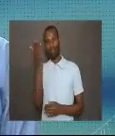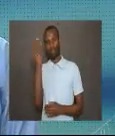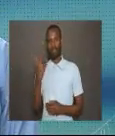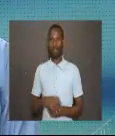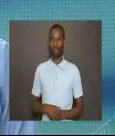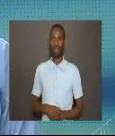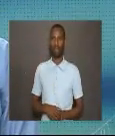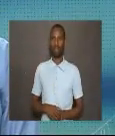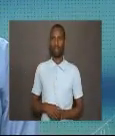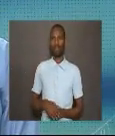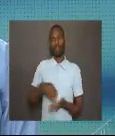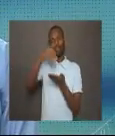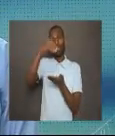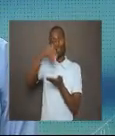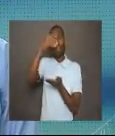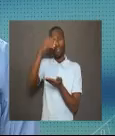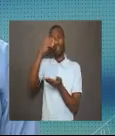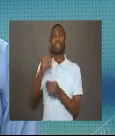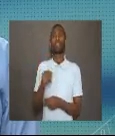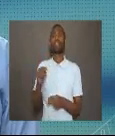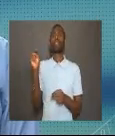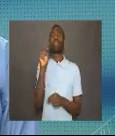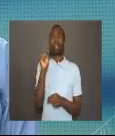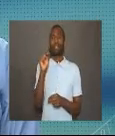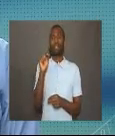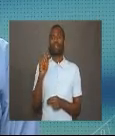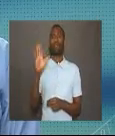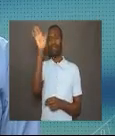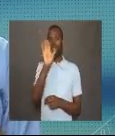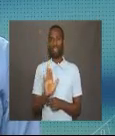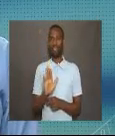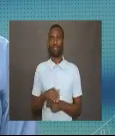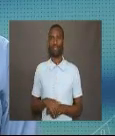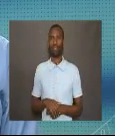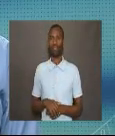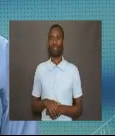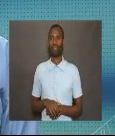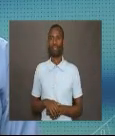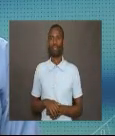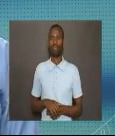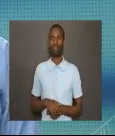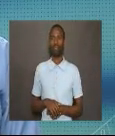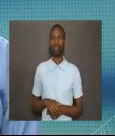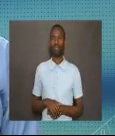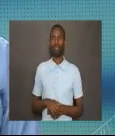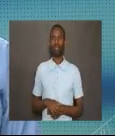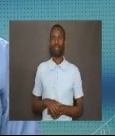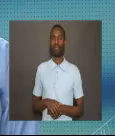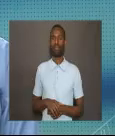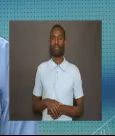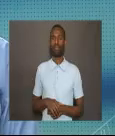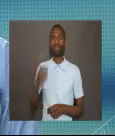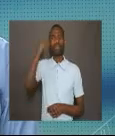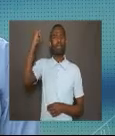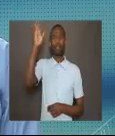Previously, we talked about the nature of gas. We discussed the concept of